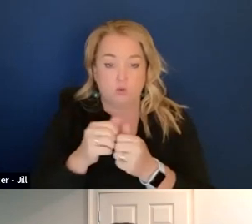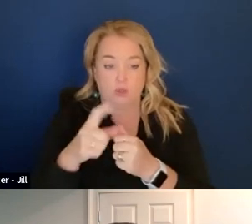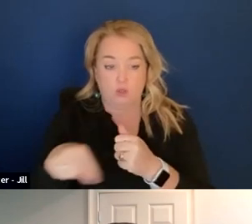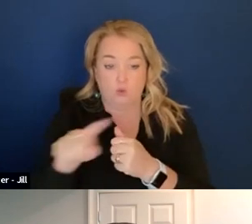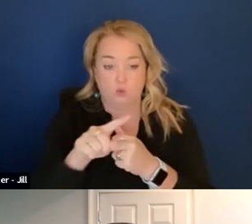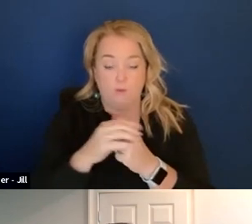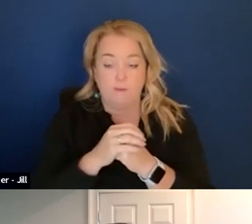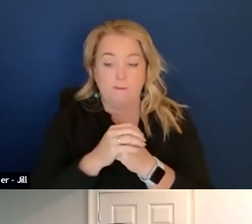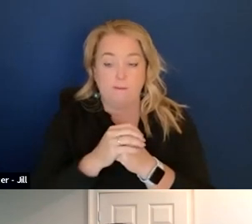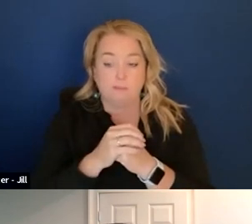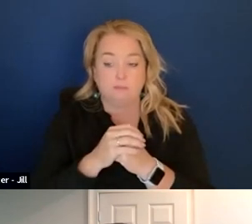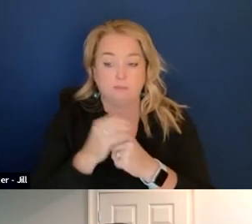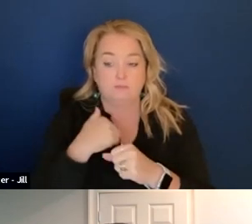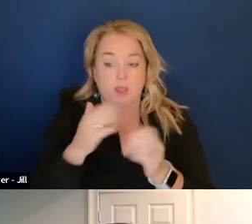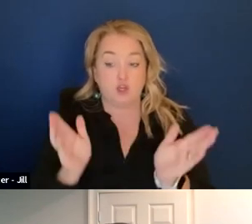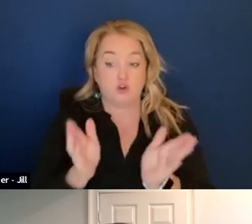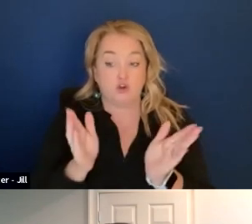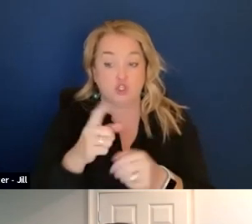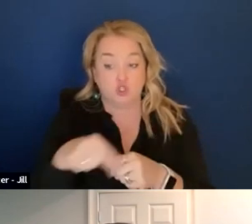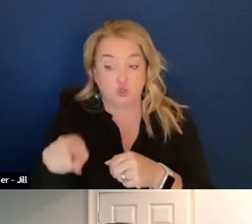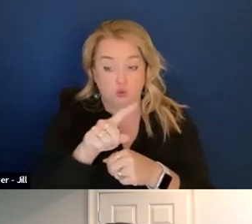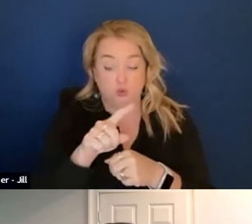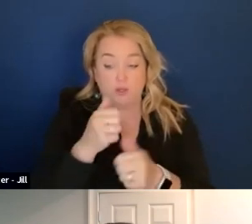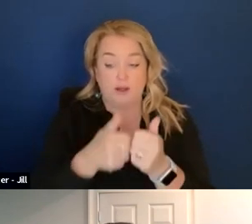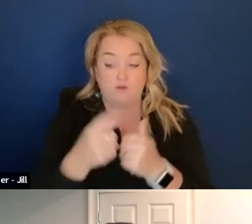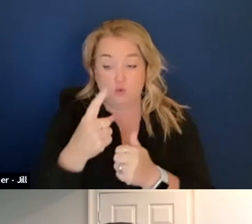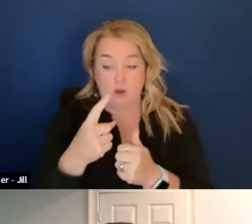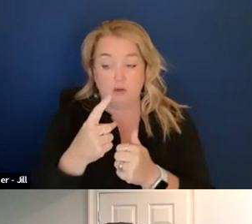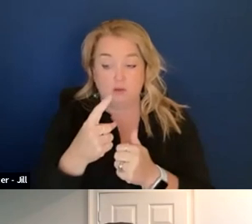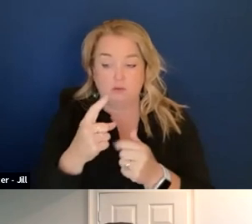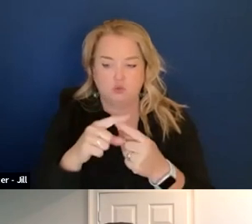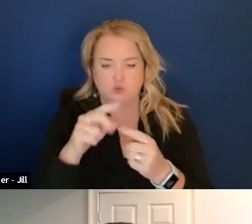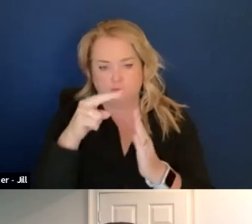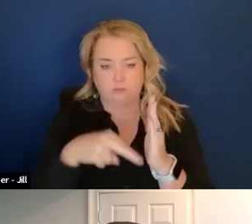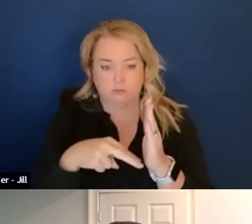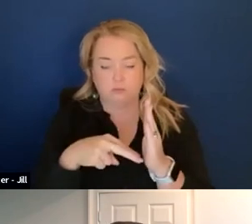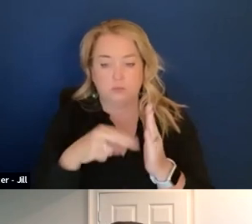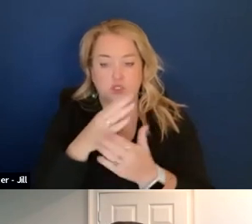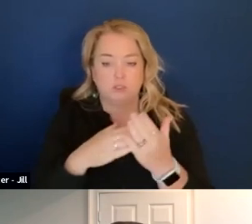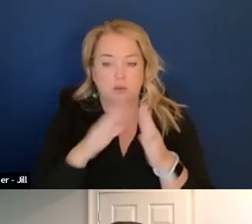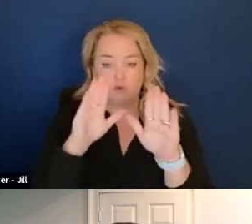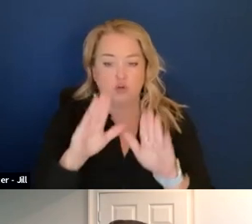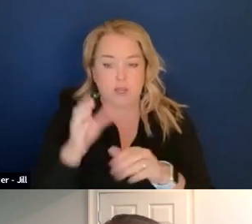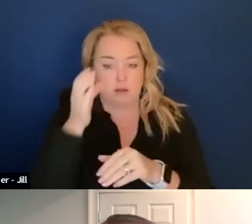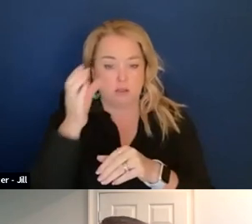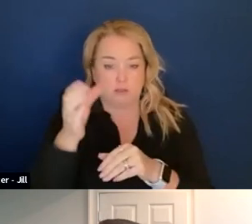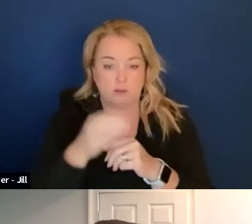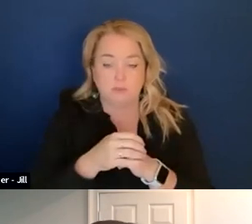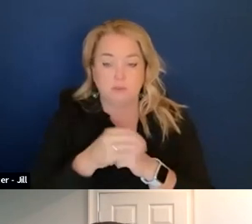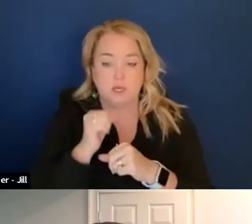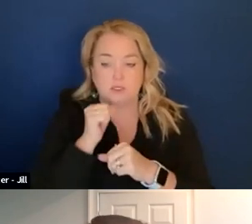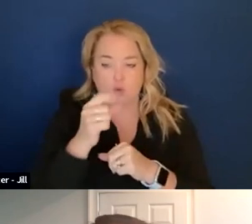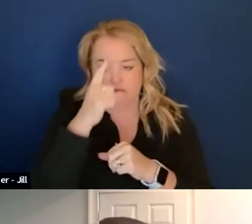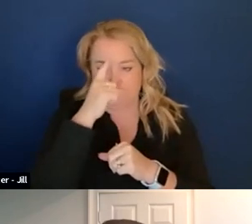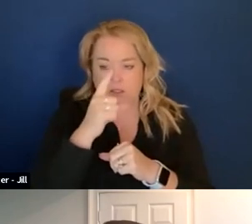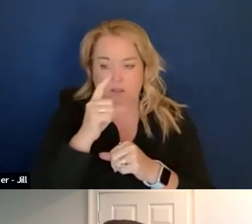group. And I encourage you and everyone really to take a good look at it. There's some great concepts in there. I don't think it's